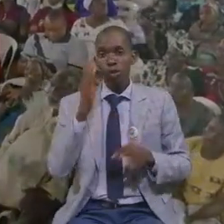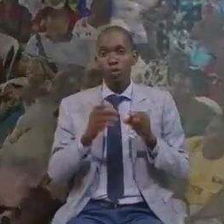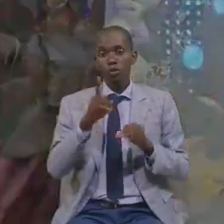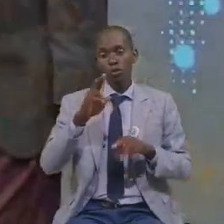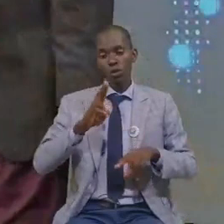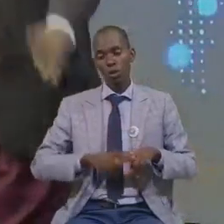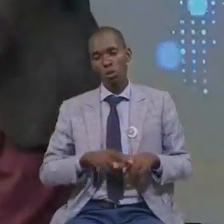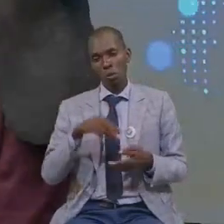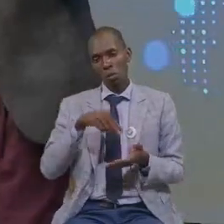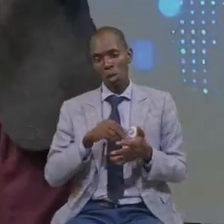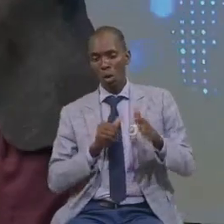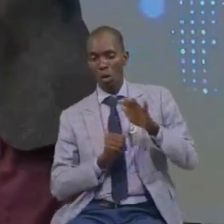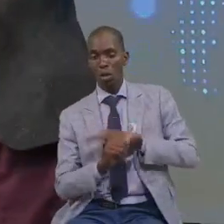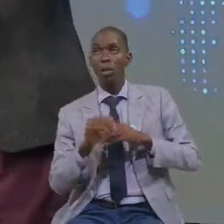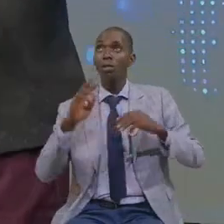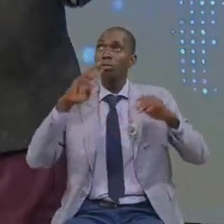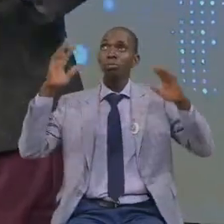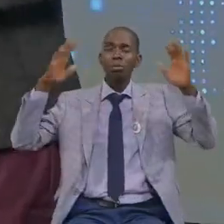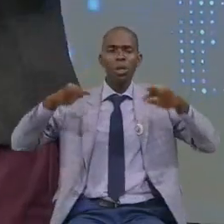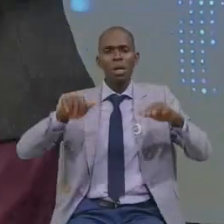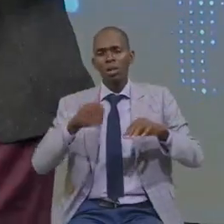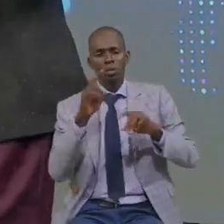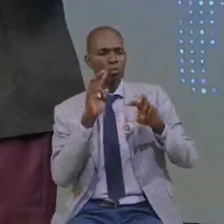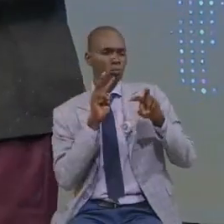rain and you come, anybody looking at you